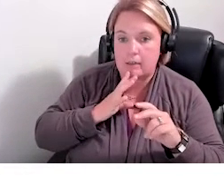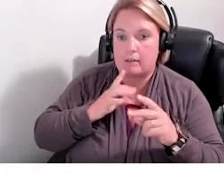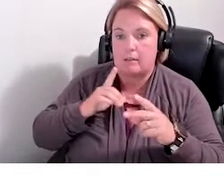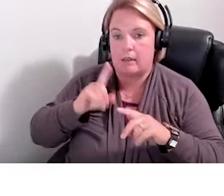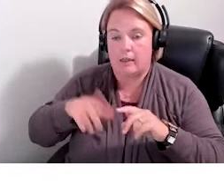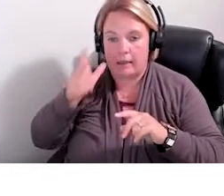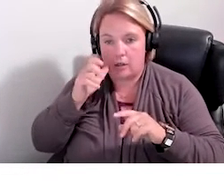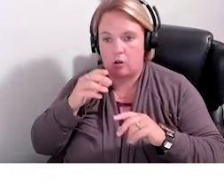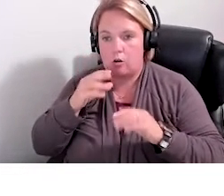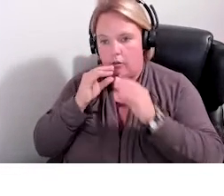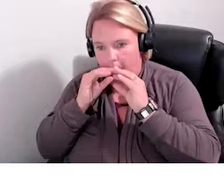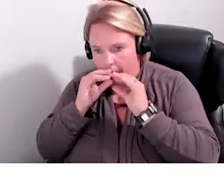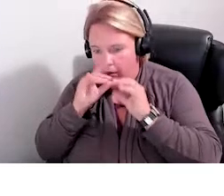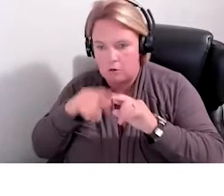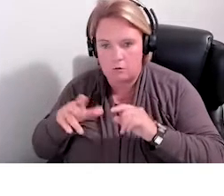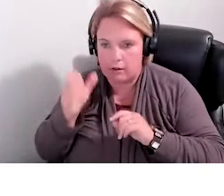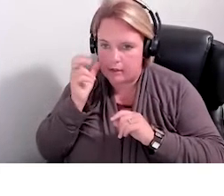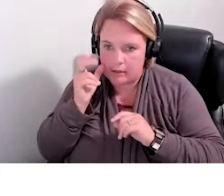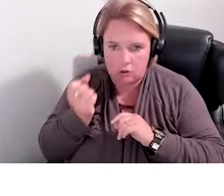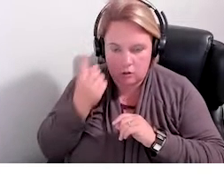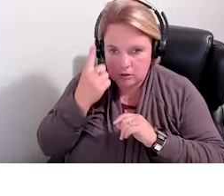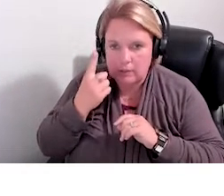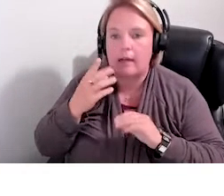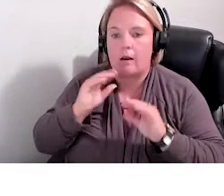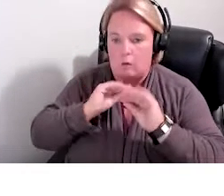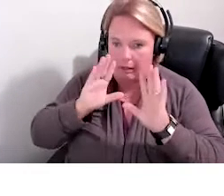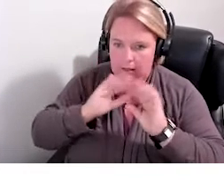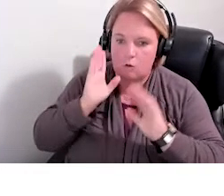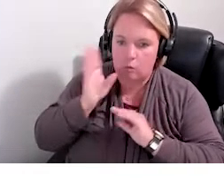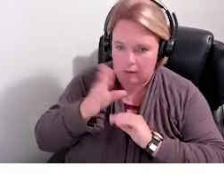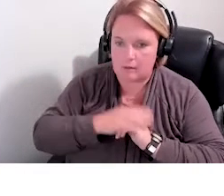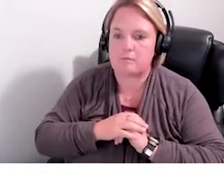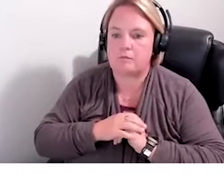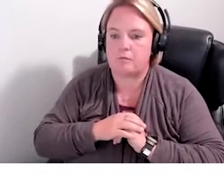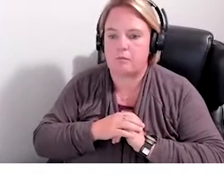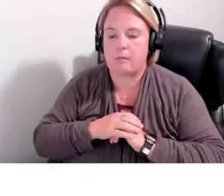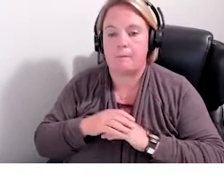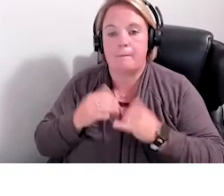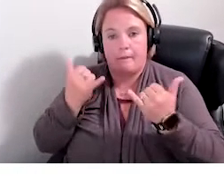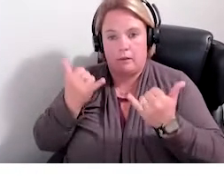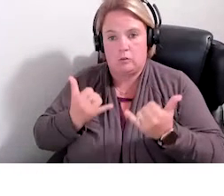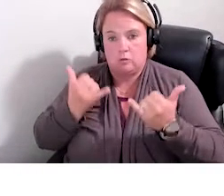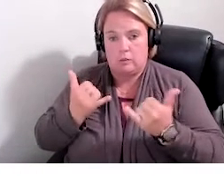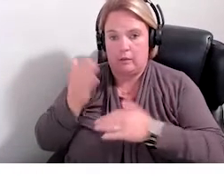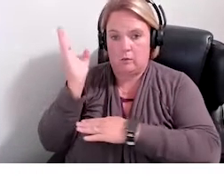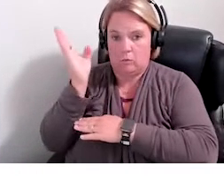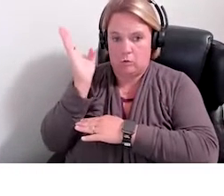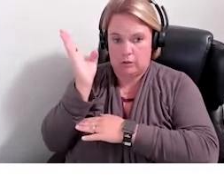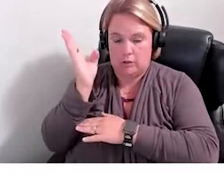I'm mumbling, please let me know. That way I can speak more clearly. Today we have with us our presenters,